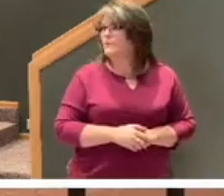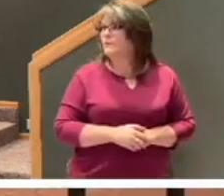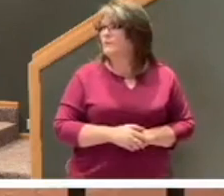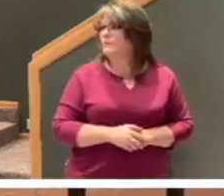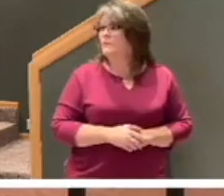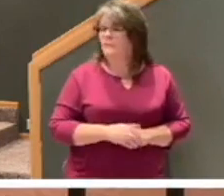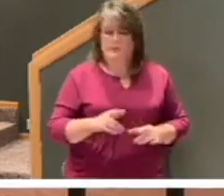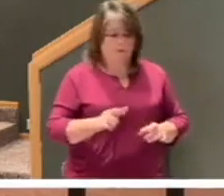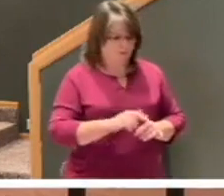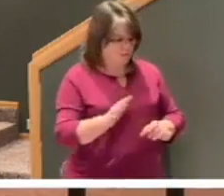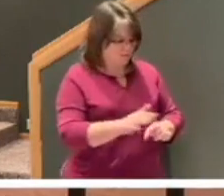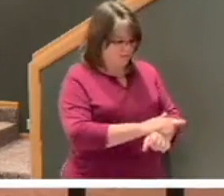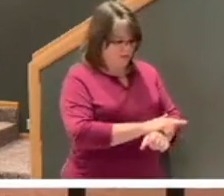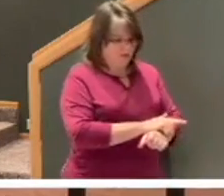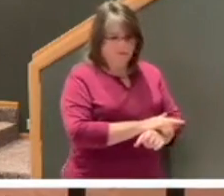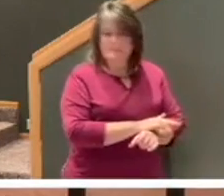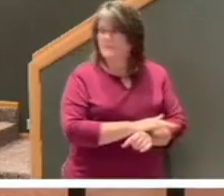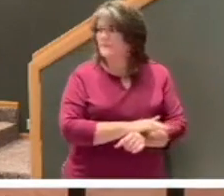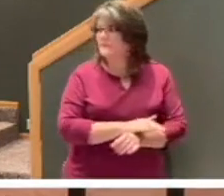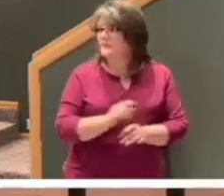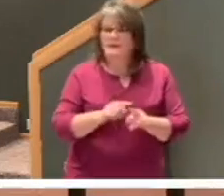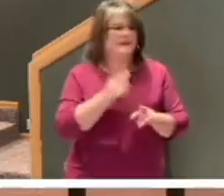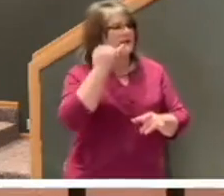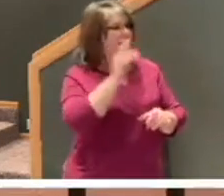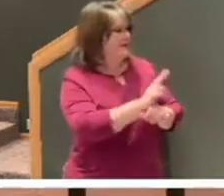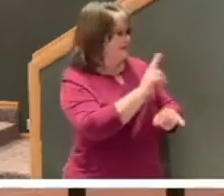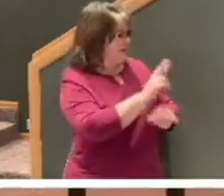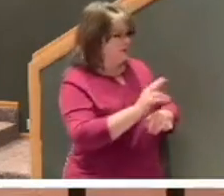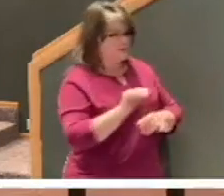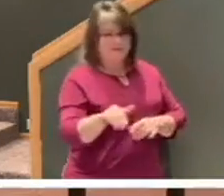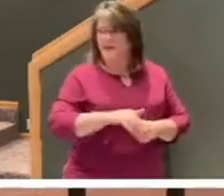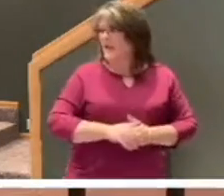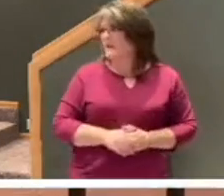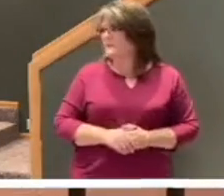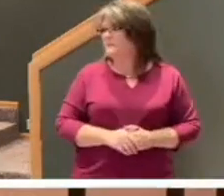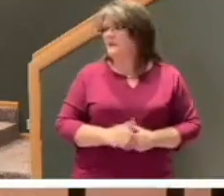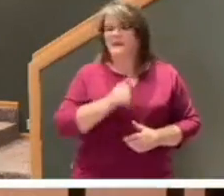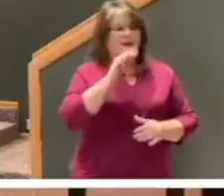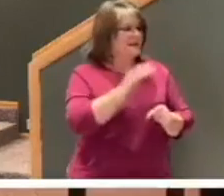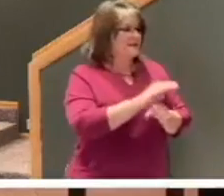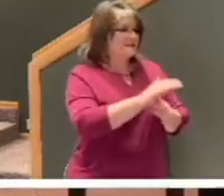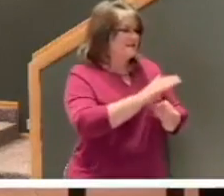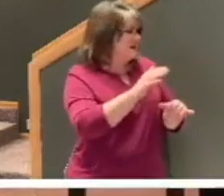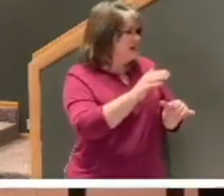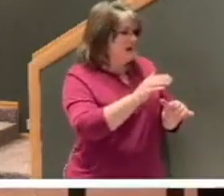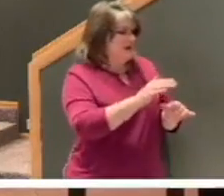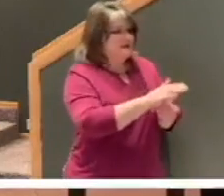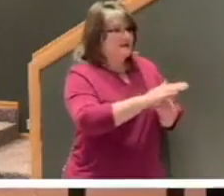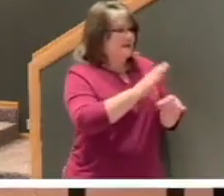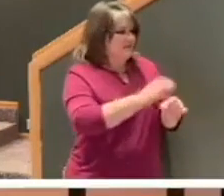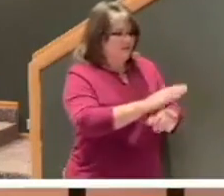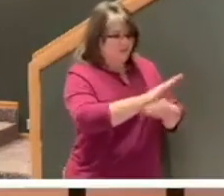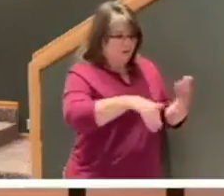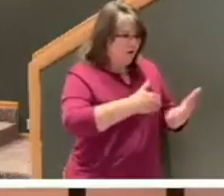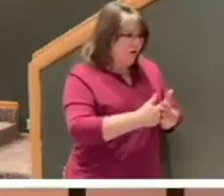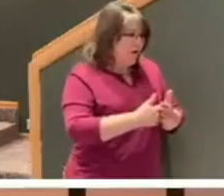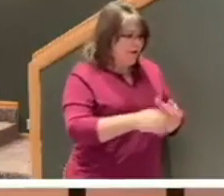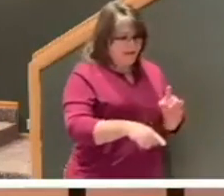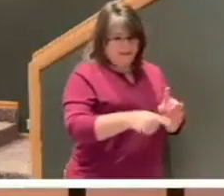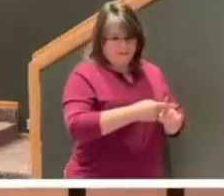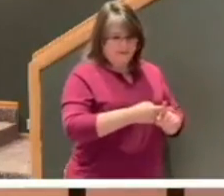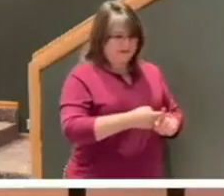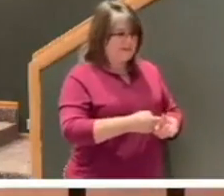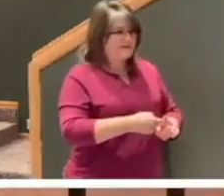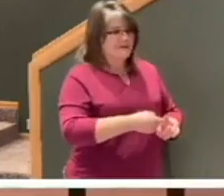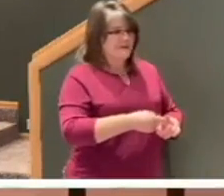To fill, like if I used this, it's not enough to fill all these bowls and plus the ones that aren't pictured. It's not